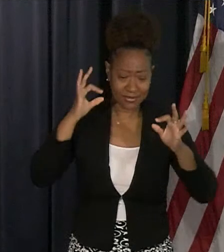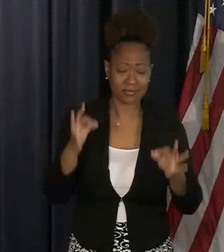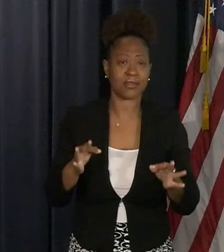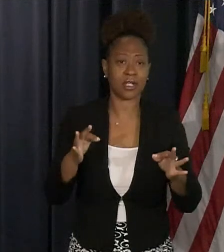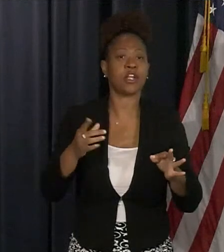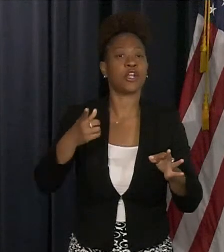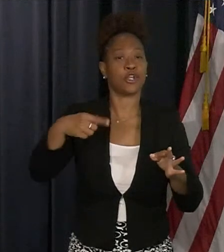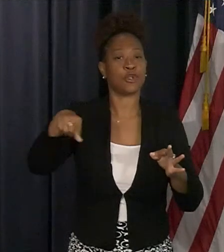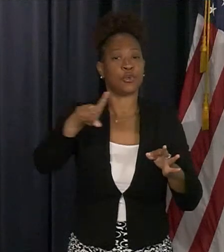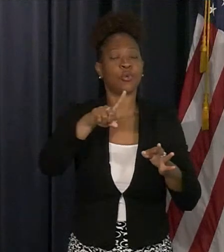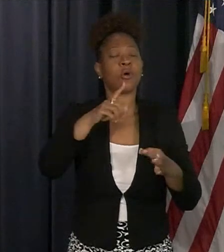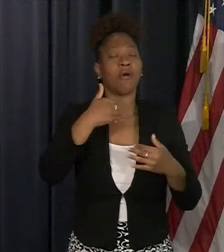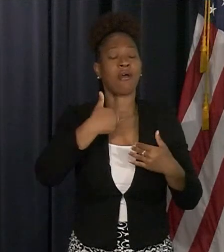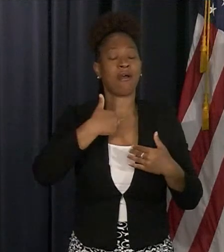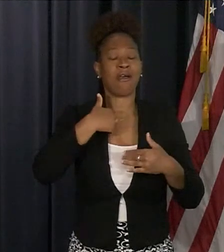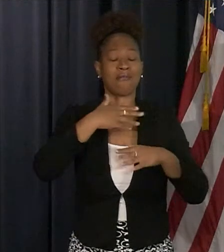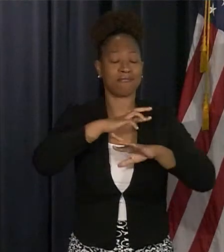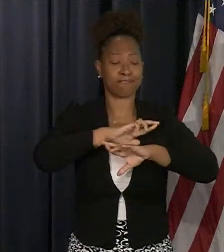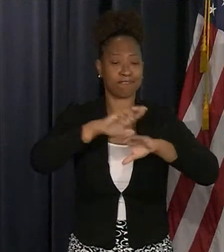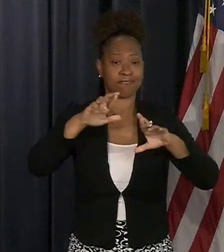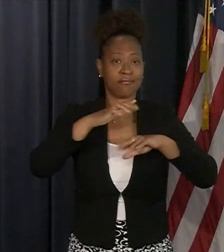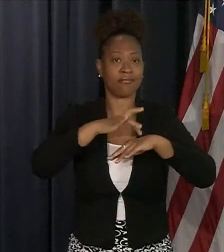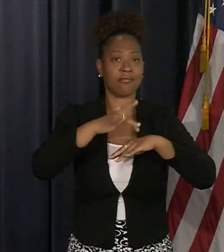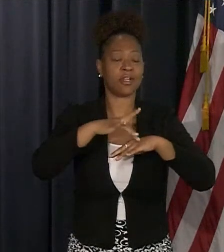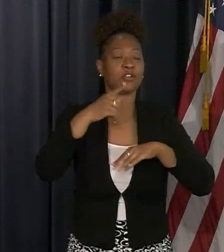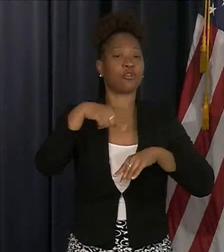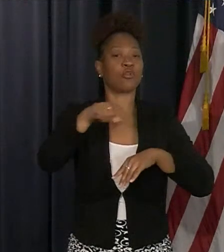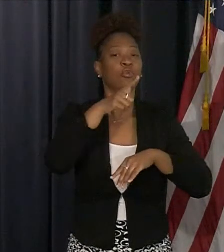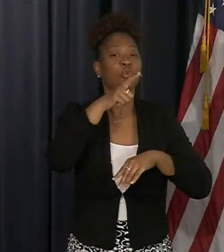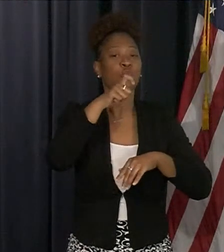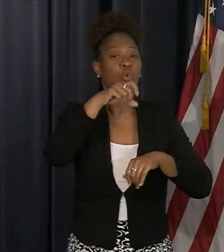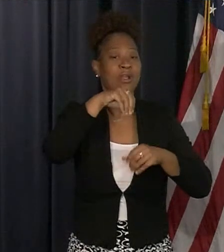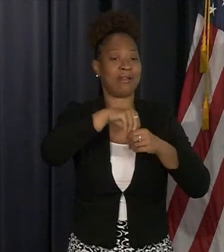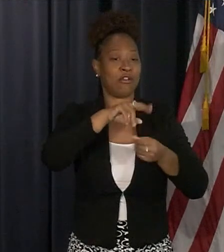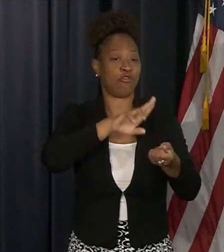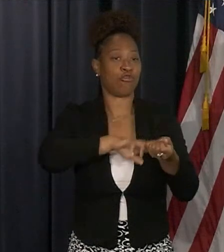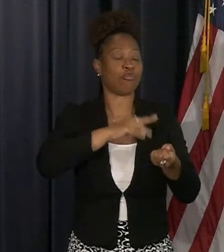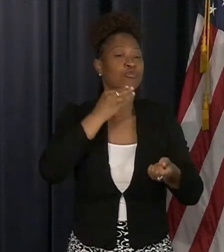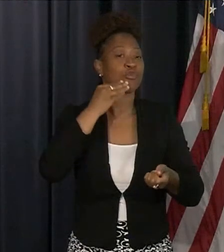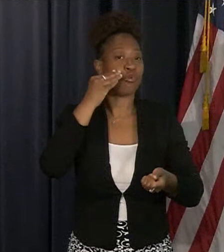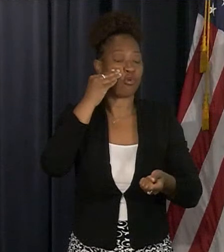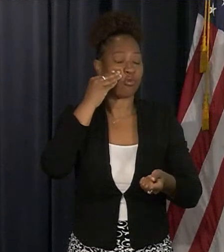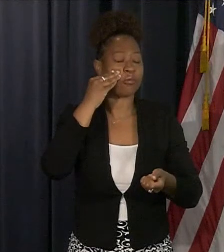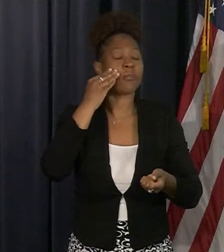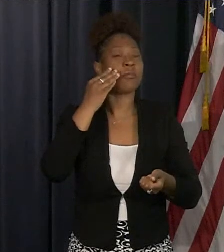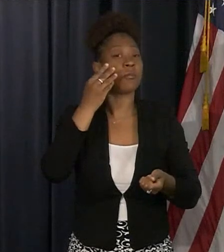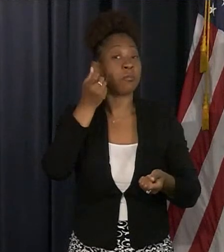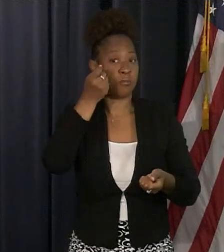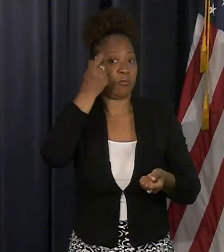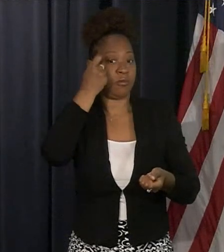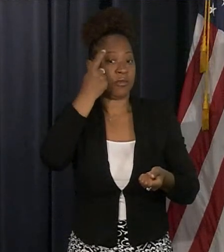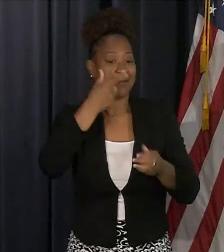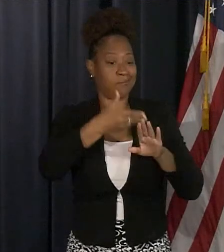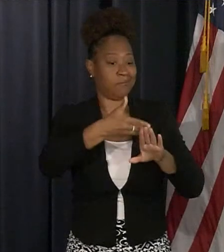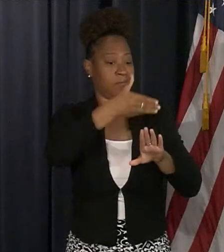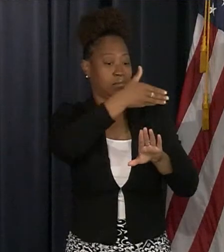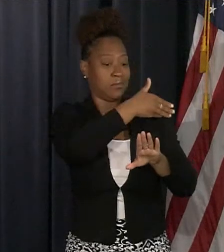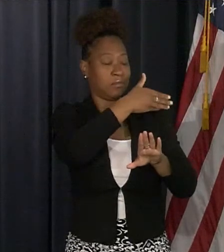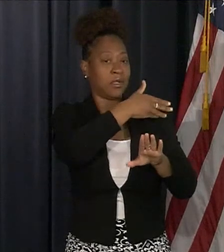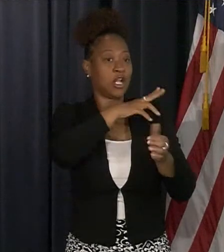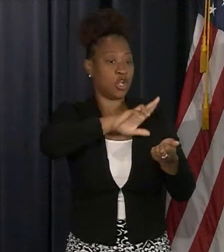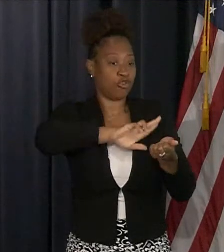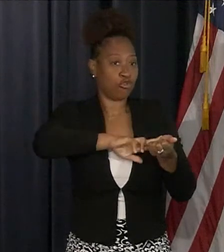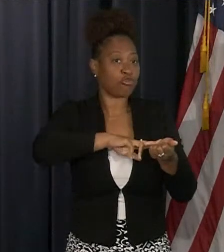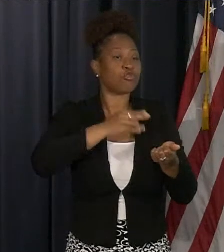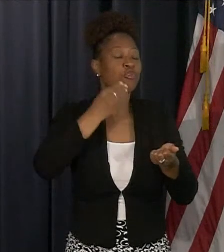vaccines are available right away in the nursing homes to anybody that is eligible, because we've watched how that has been in early